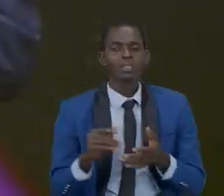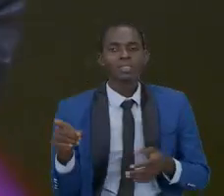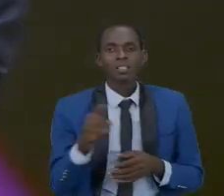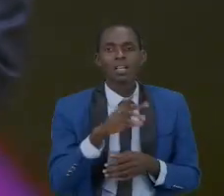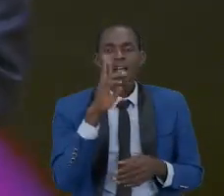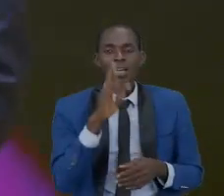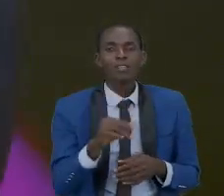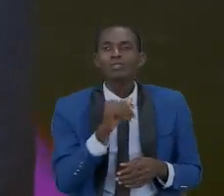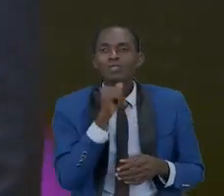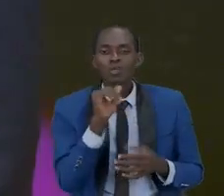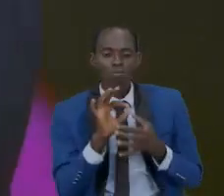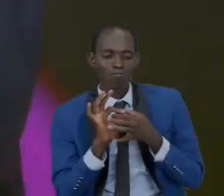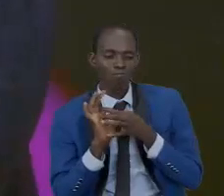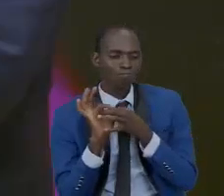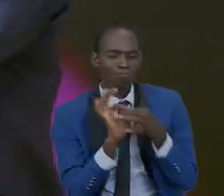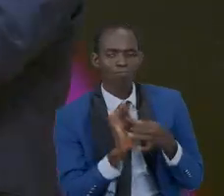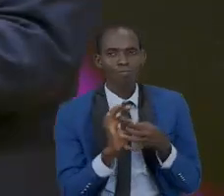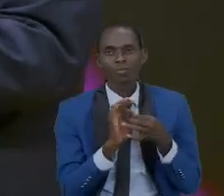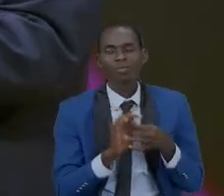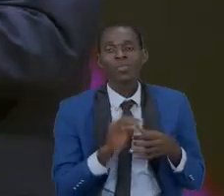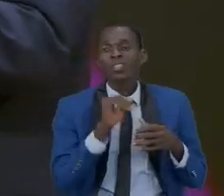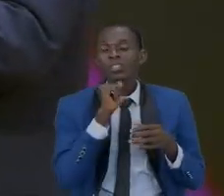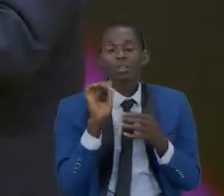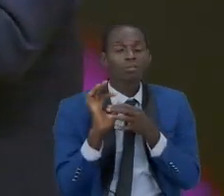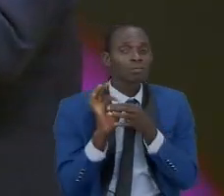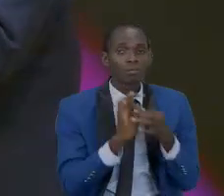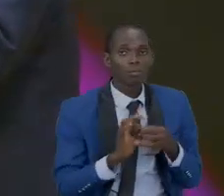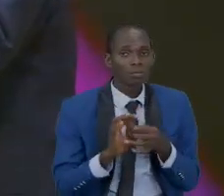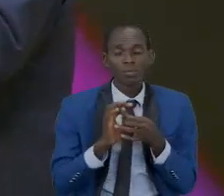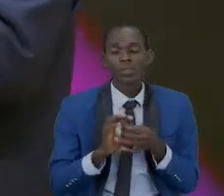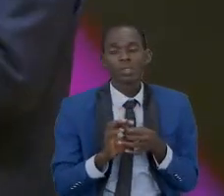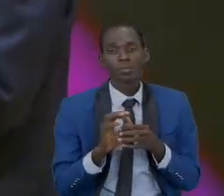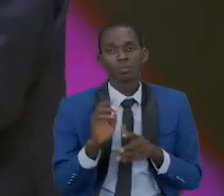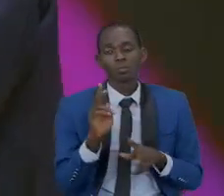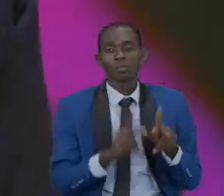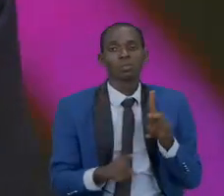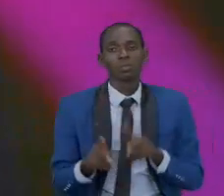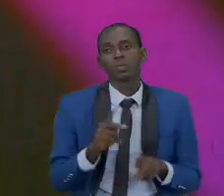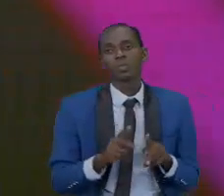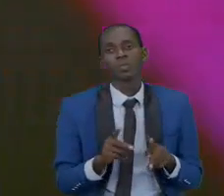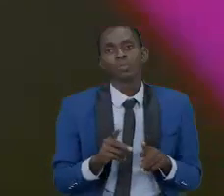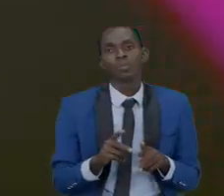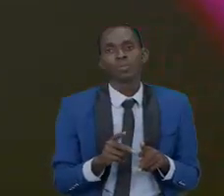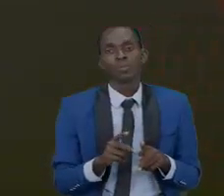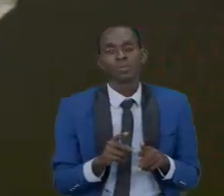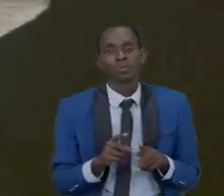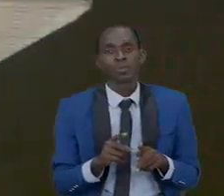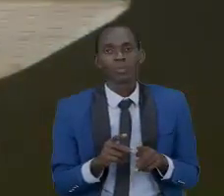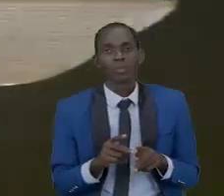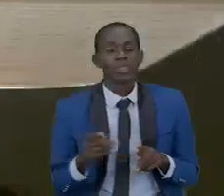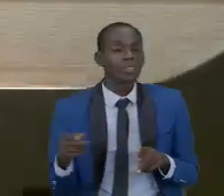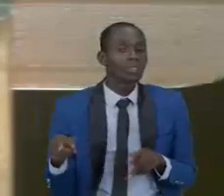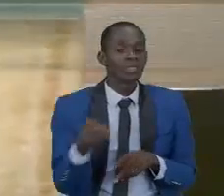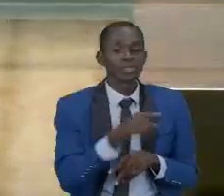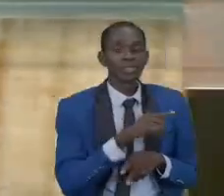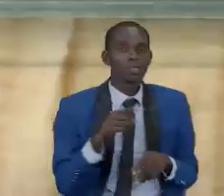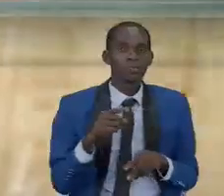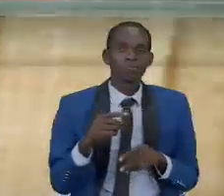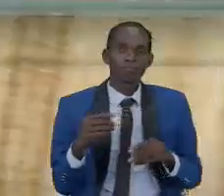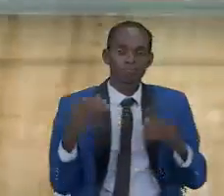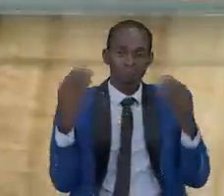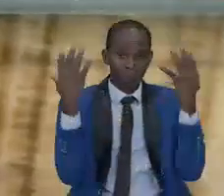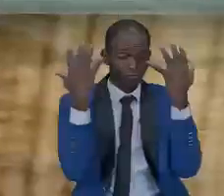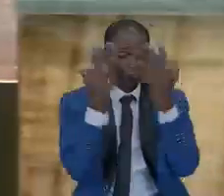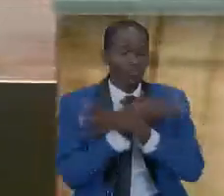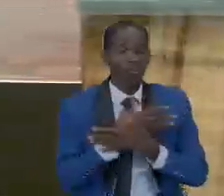coherent incoherent tricksters who will be clouds Islam the big cloud is love